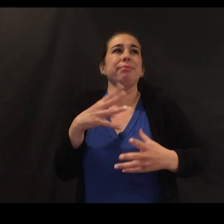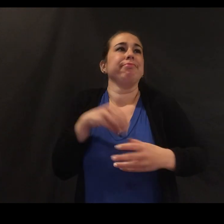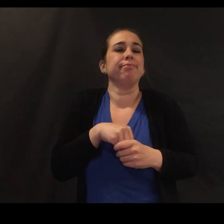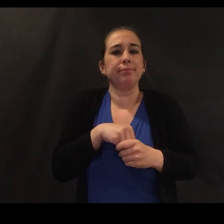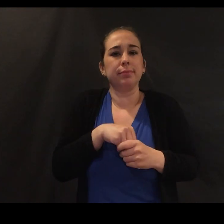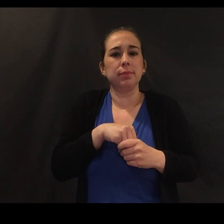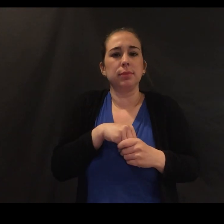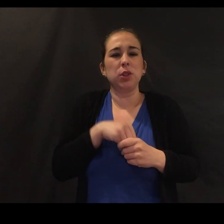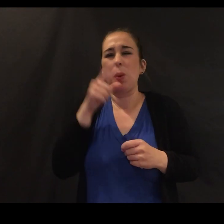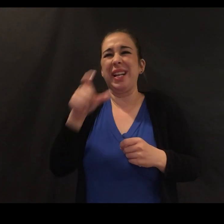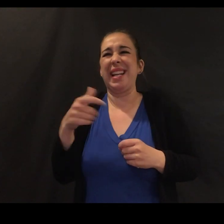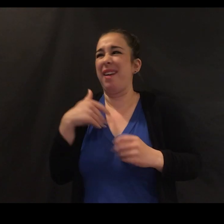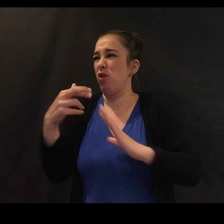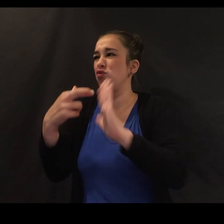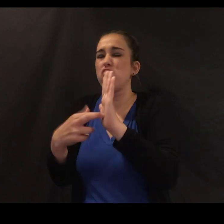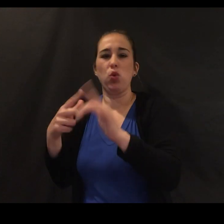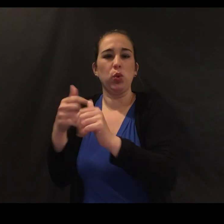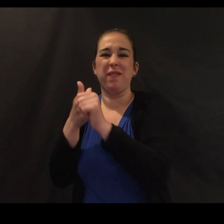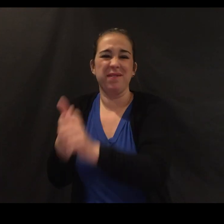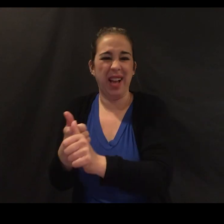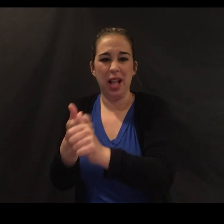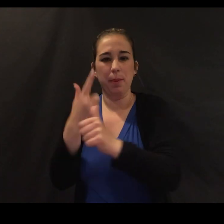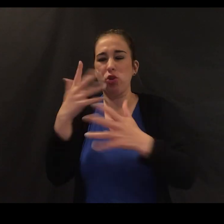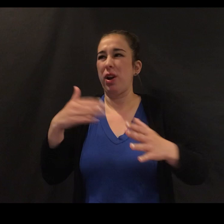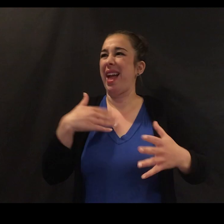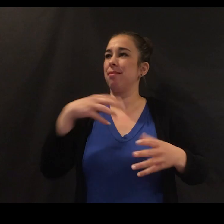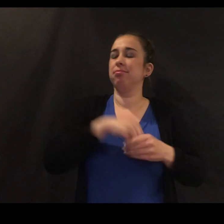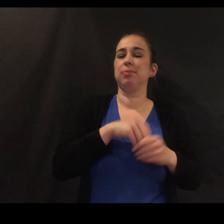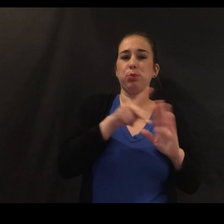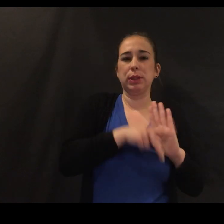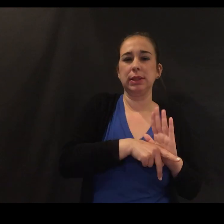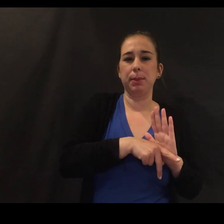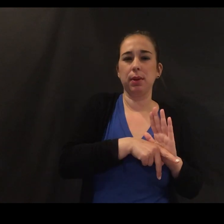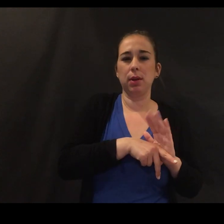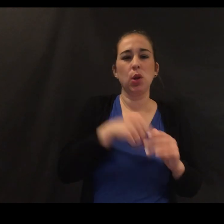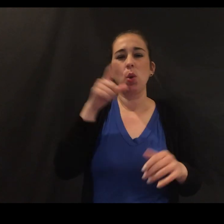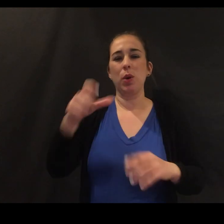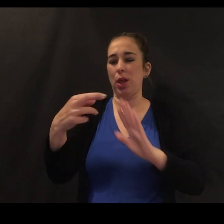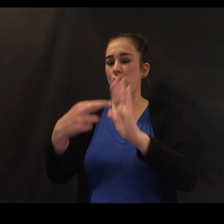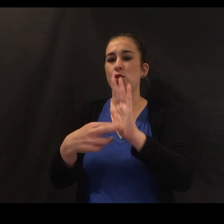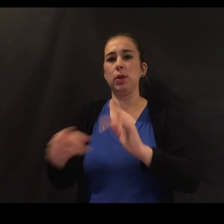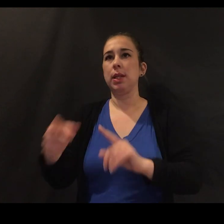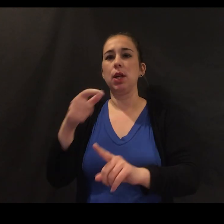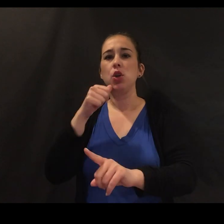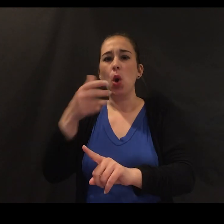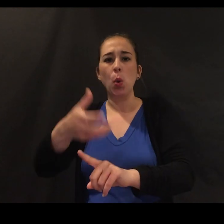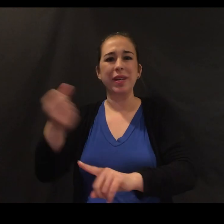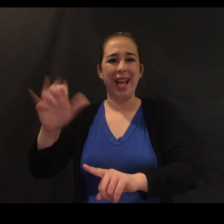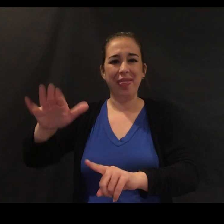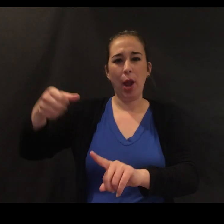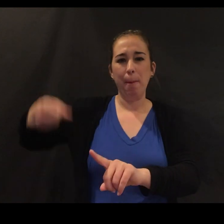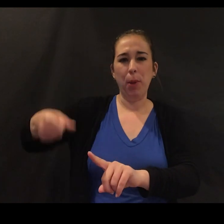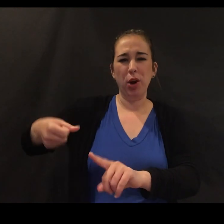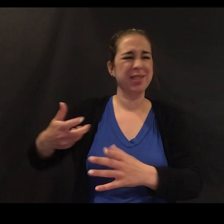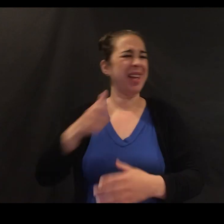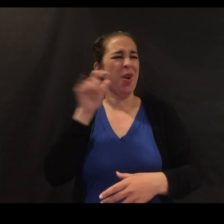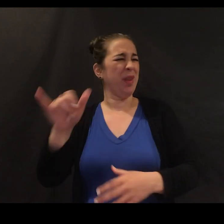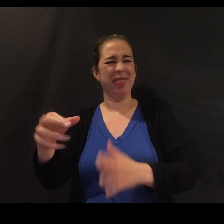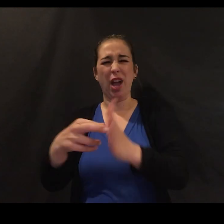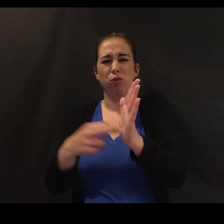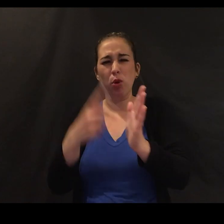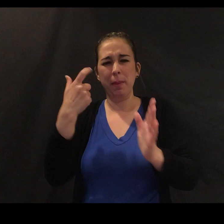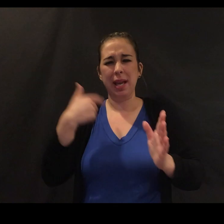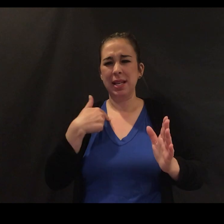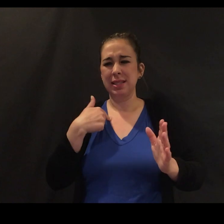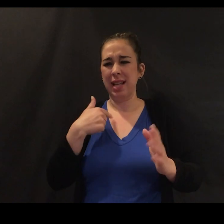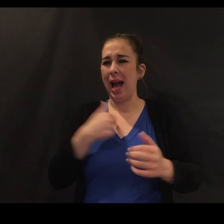don't have to have a rule for, I don't have to have a rule that says, don't take that person's purse. I don't need that rule. Because I love you, I'm not going to steal